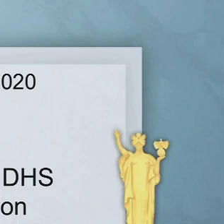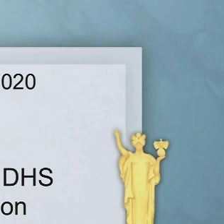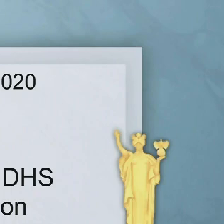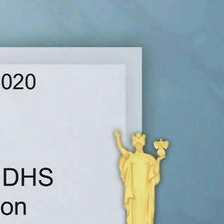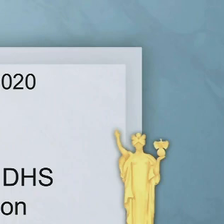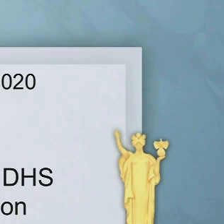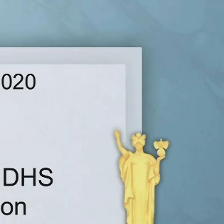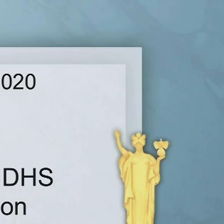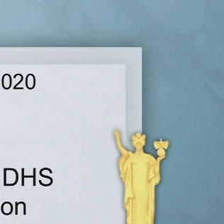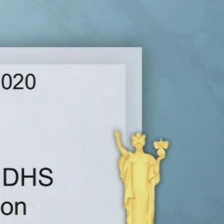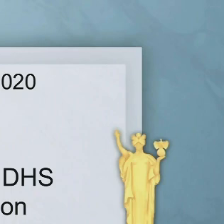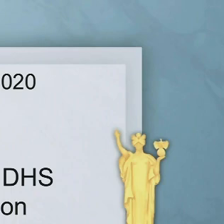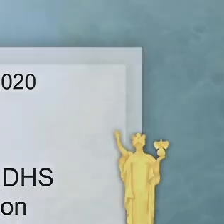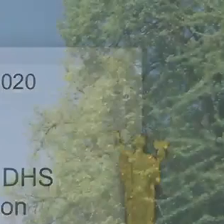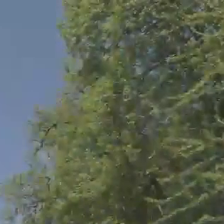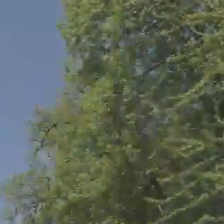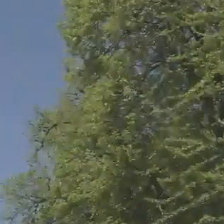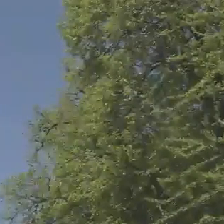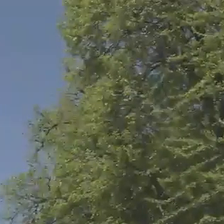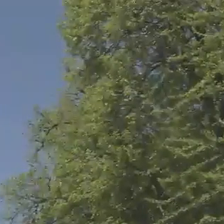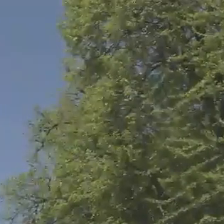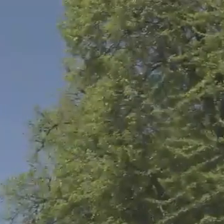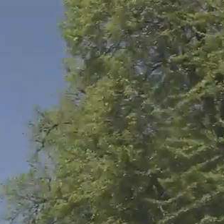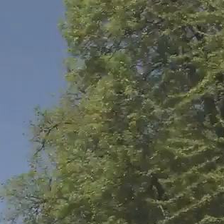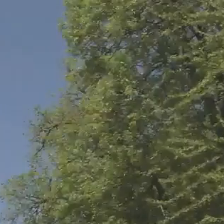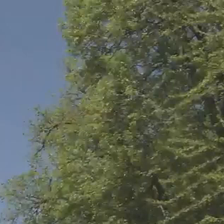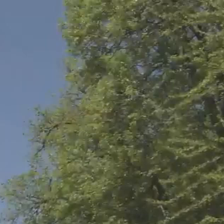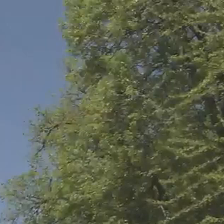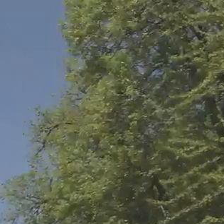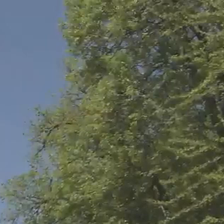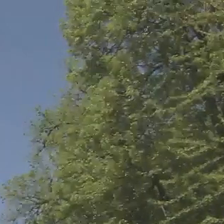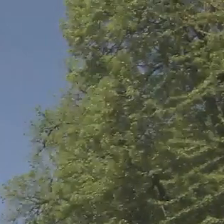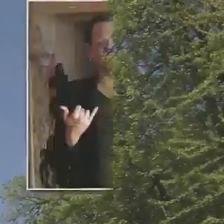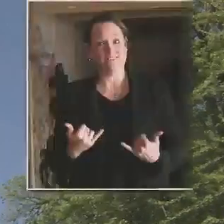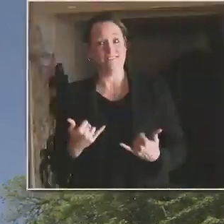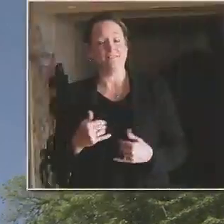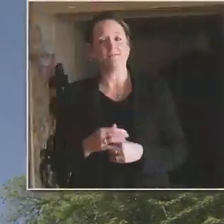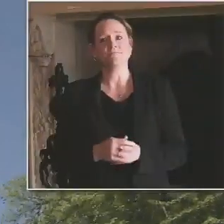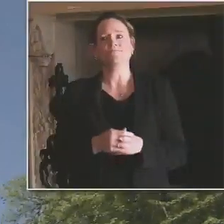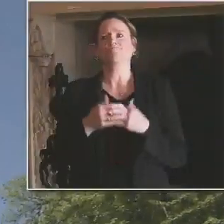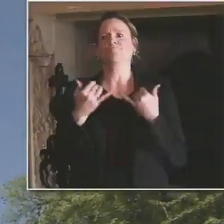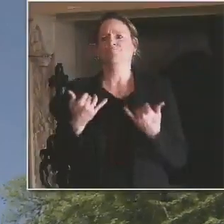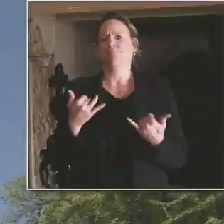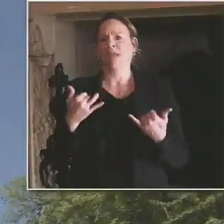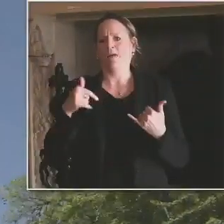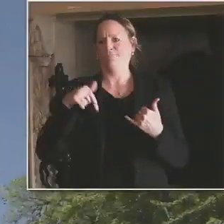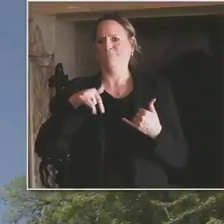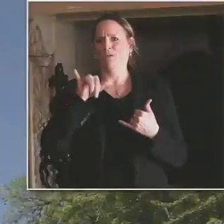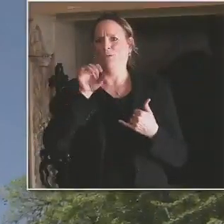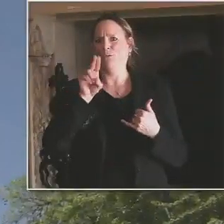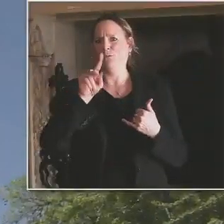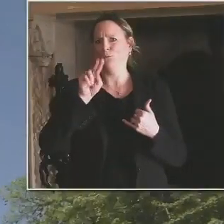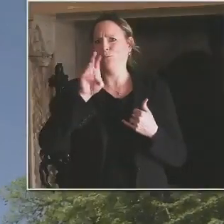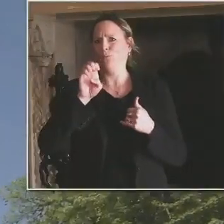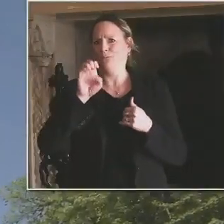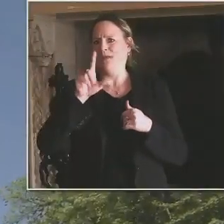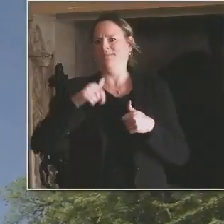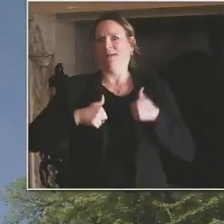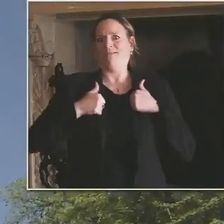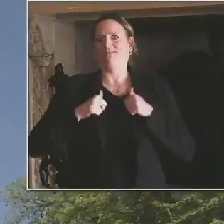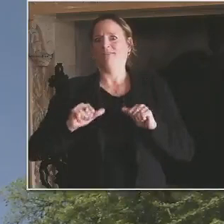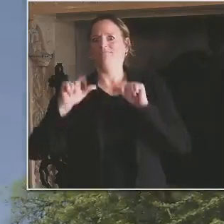Good afternoon, and thank you for joining us today. This briefing is being aired live on YouTube. A reminder, to maintain audio quality, please keep your phones